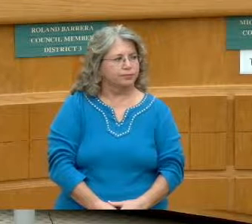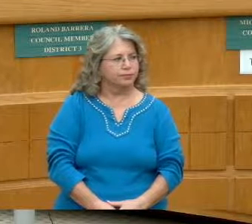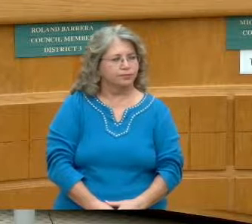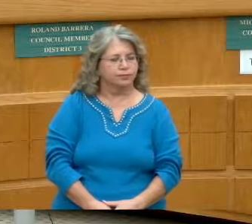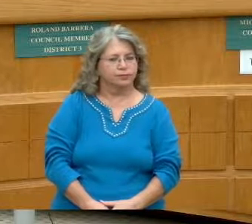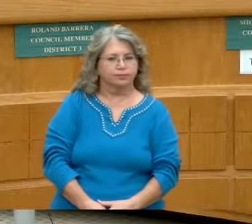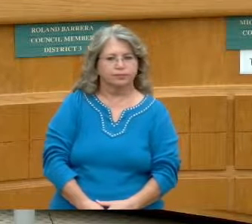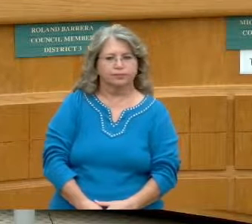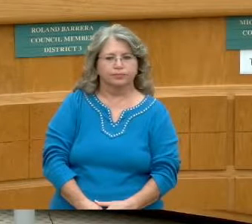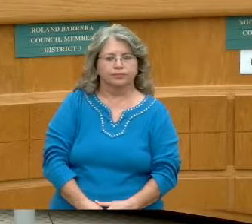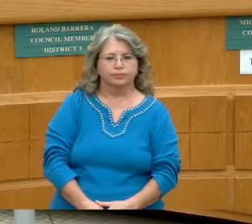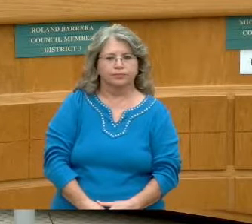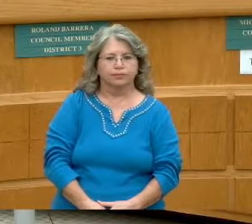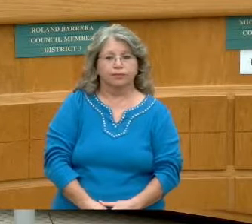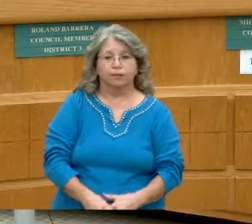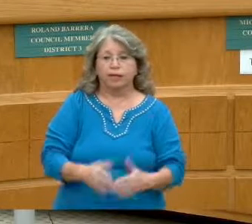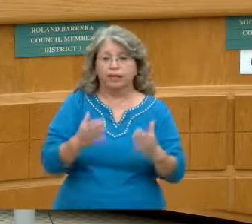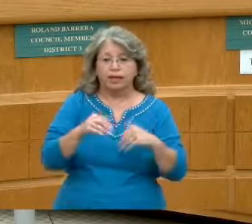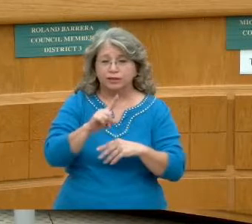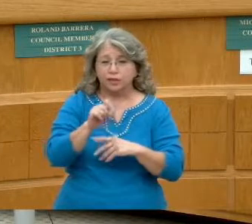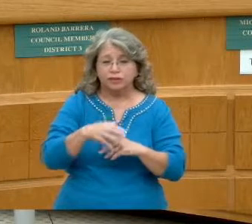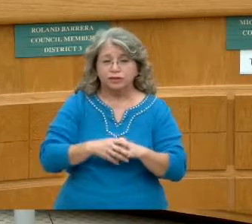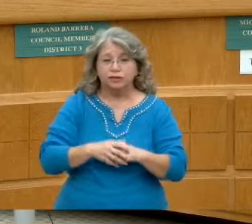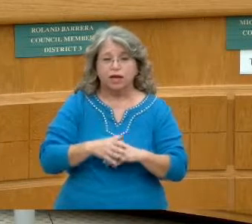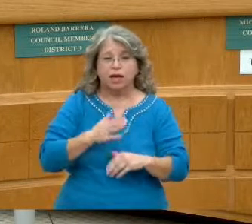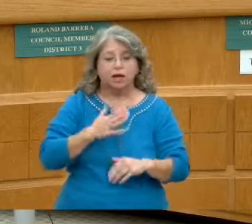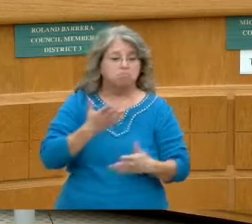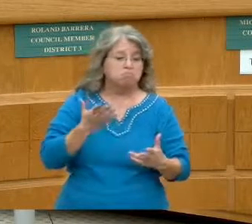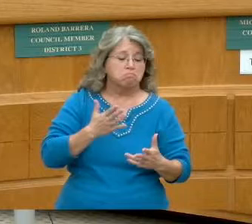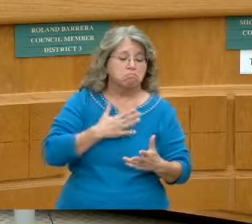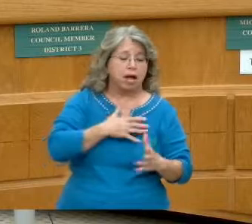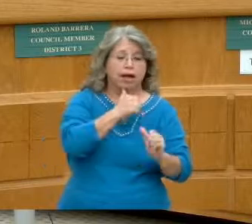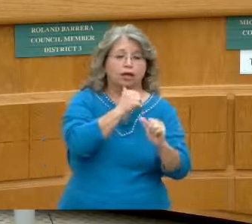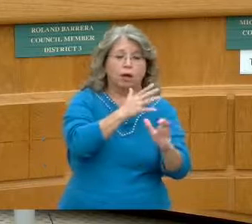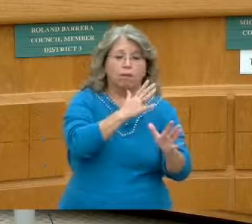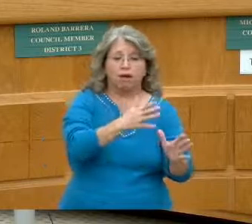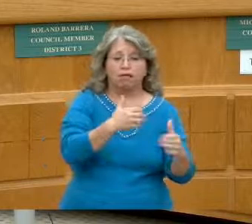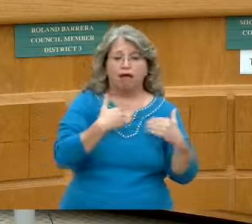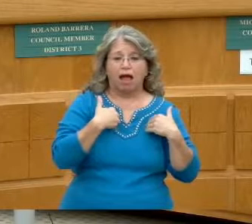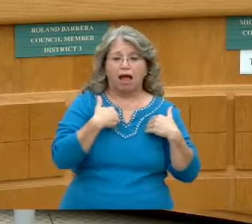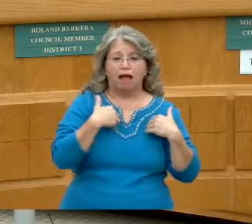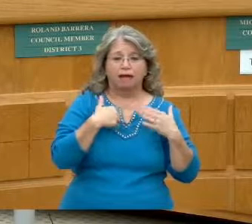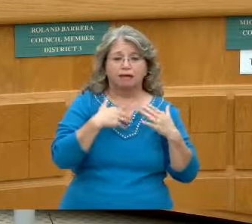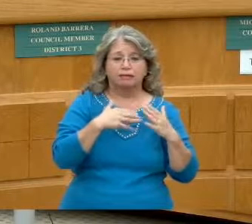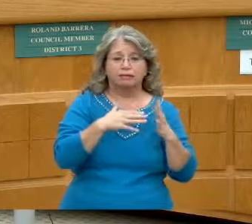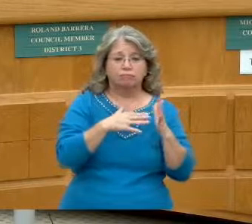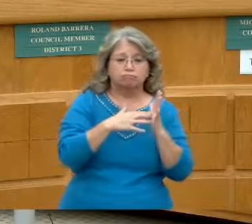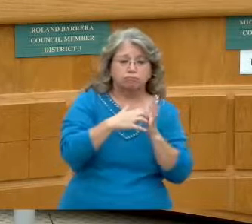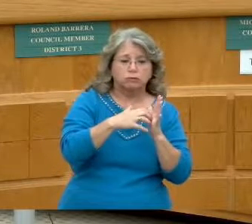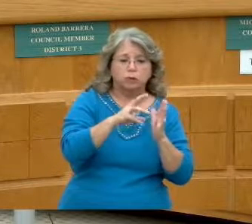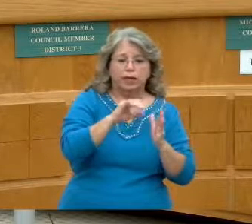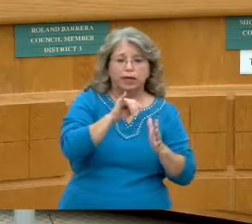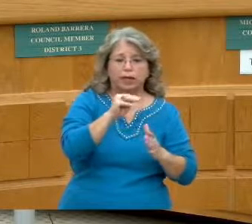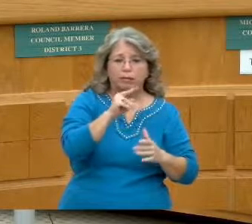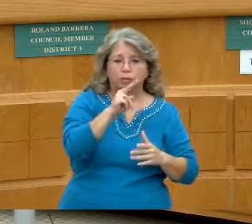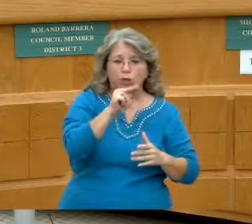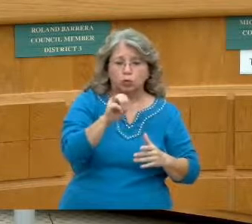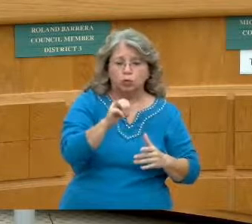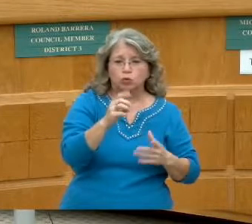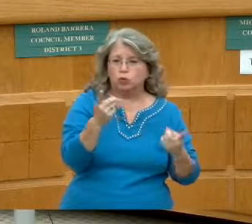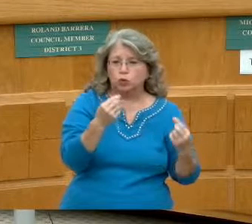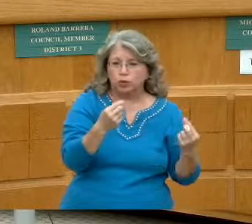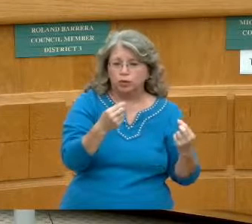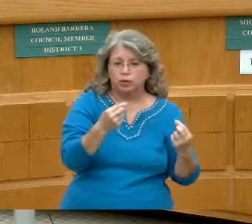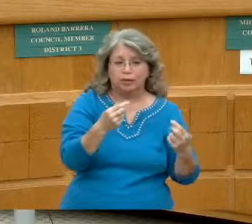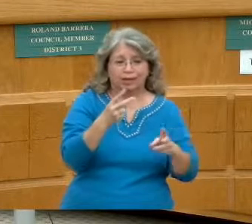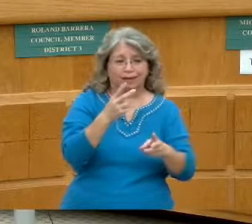COVID-19. The question is, my grandmother is immune compromised. What should I do? The answer, keep your